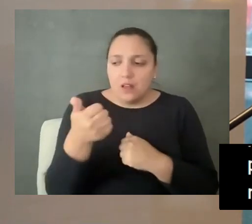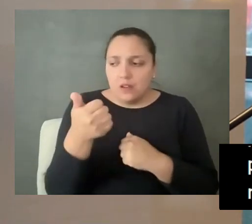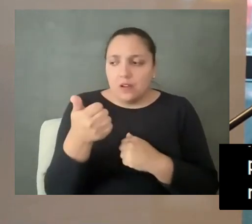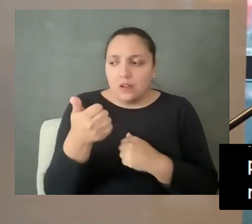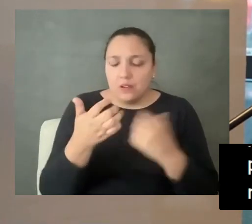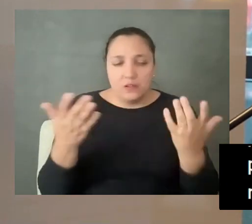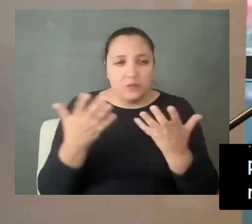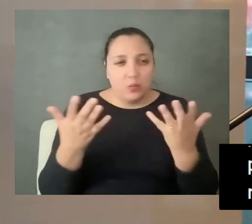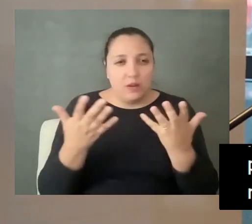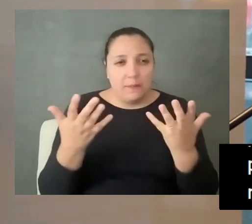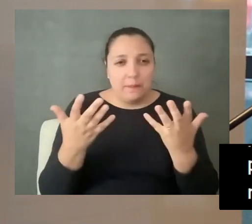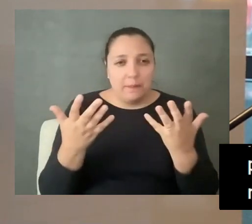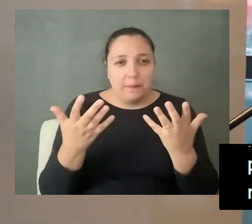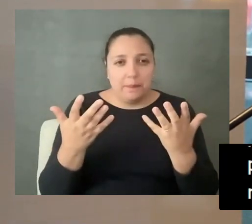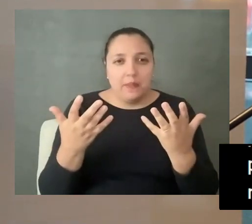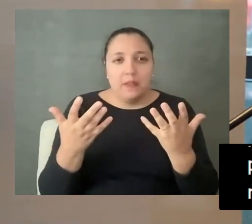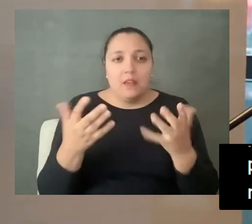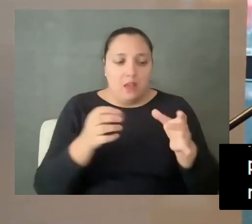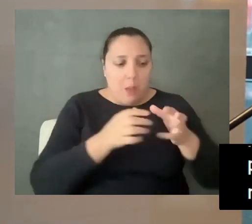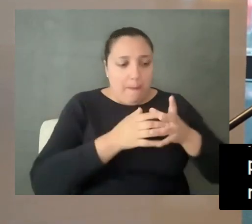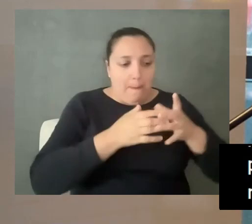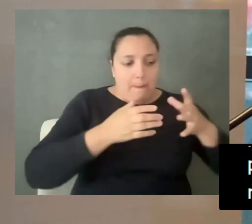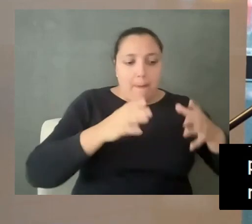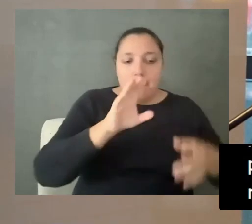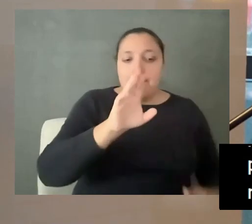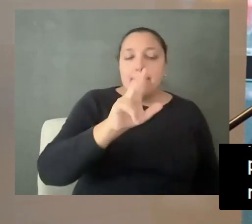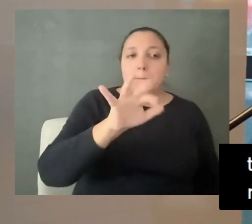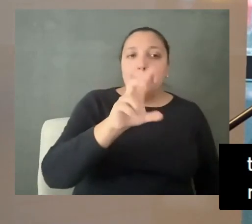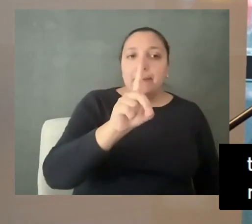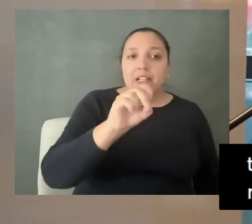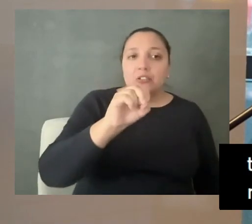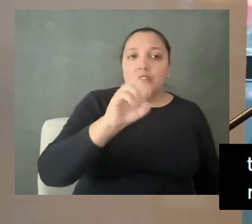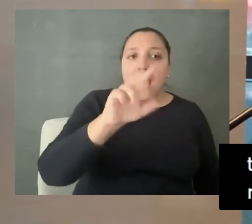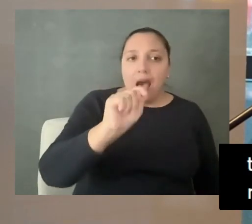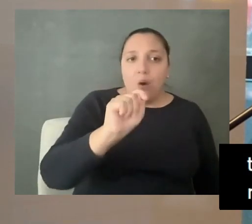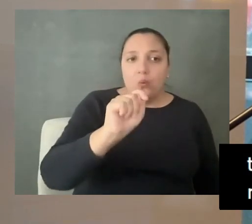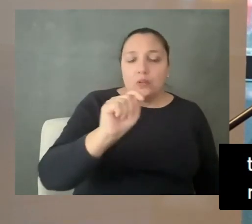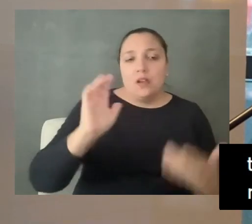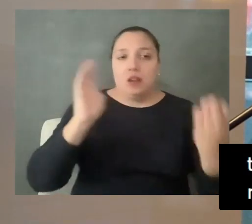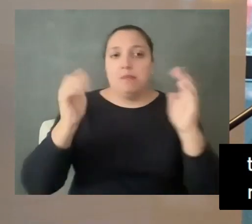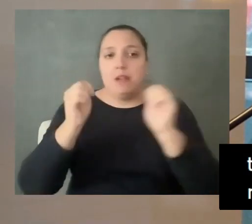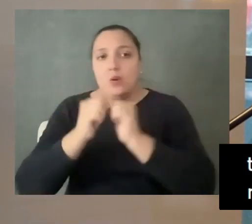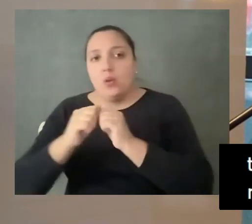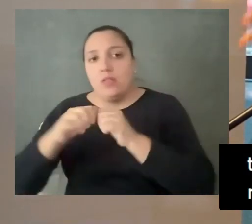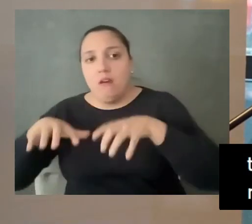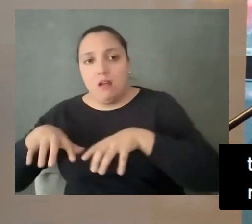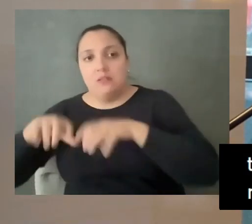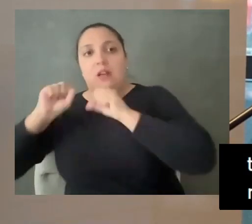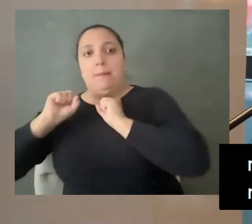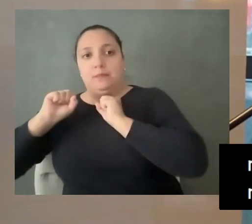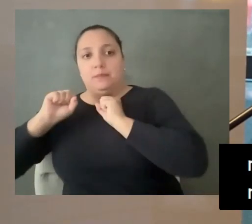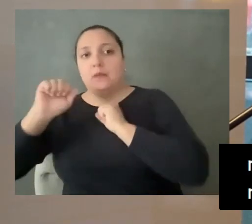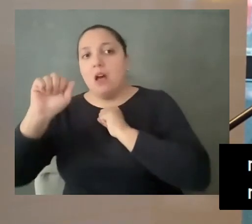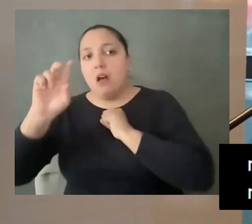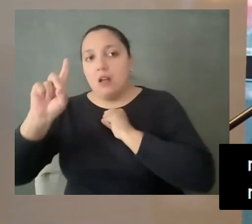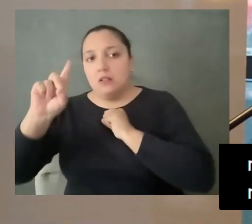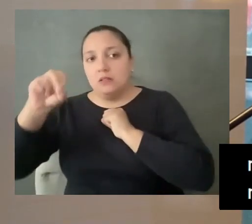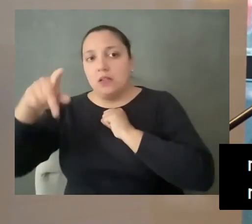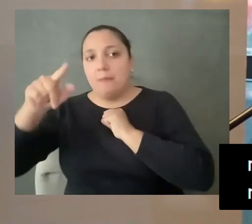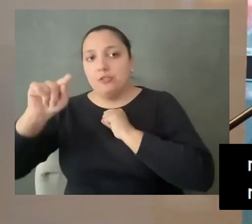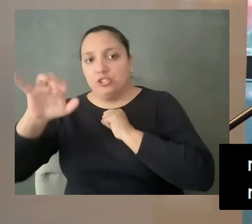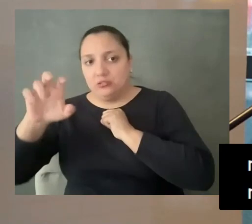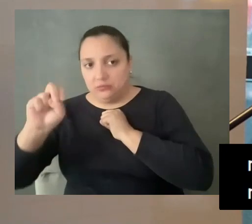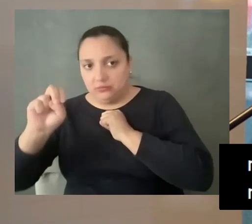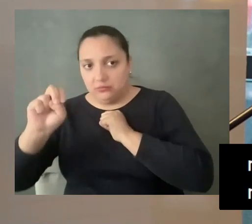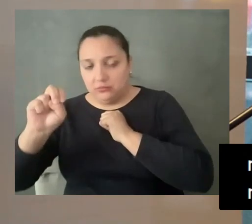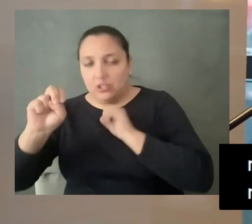out versus adoption, right? And in some places, I shouldn't say some places, in every place we have a build out